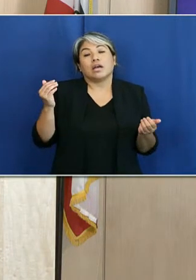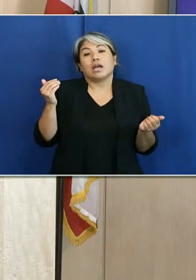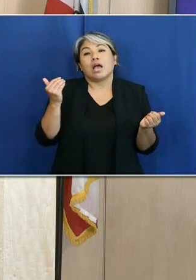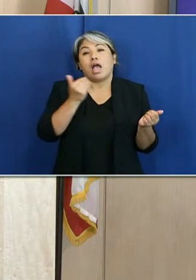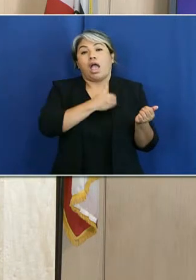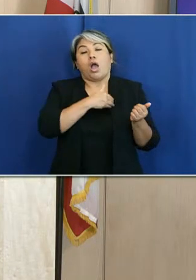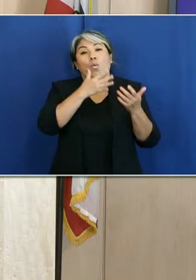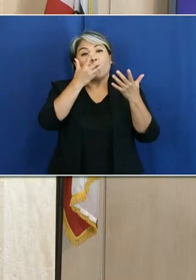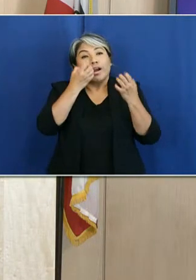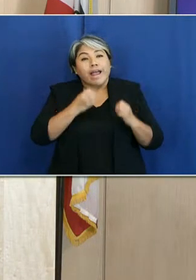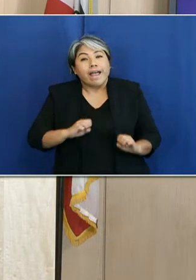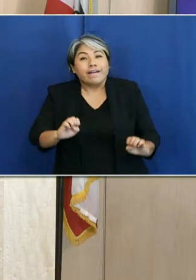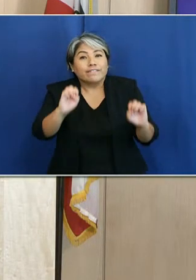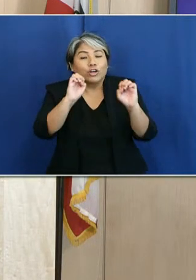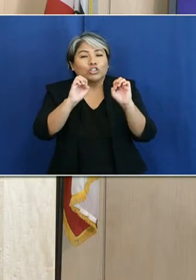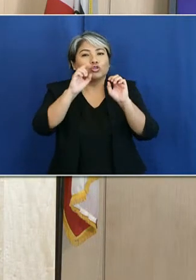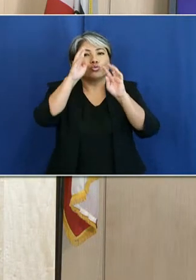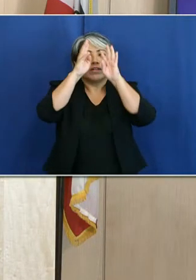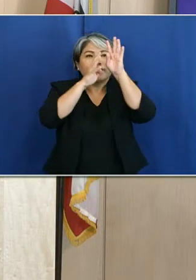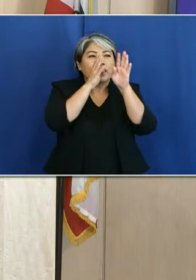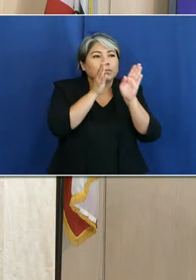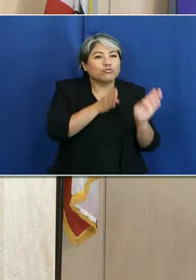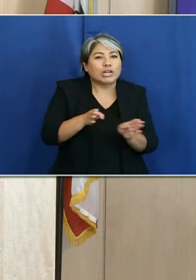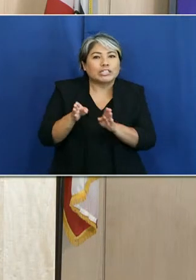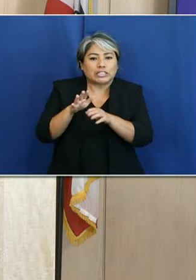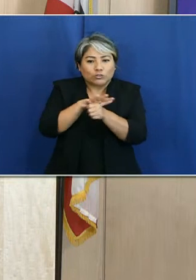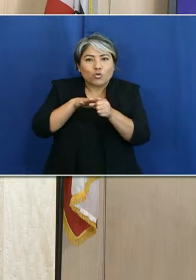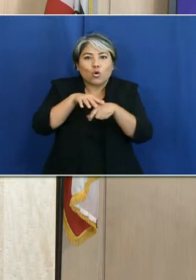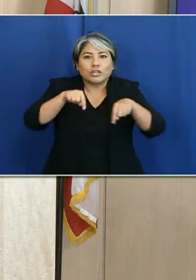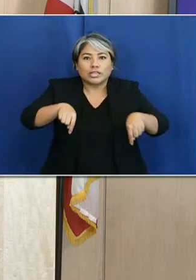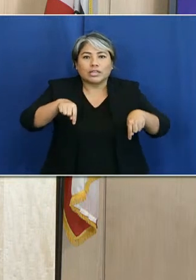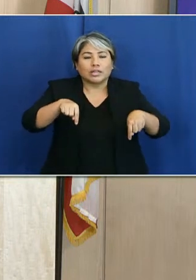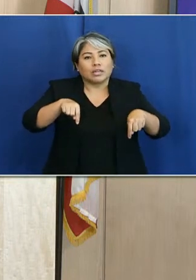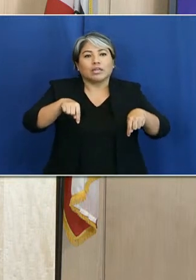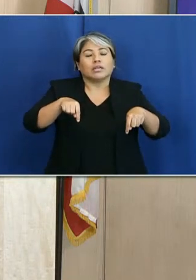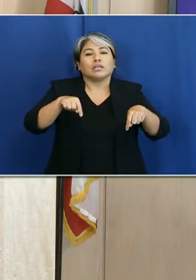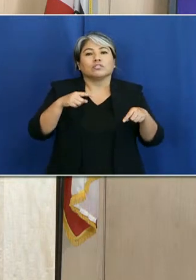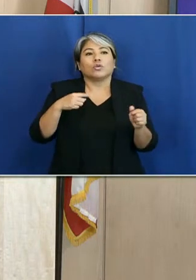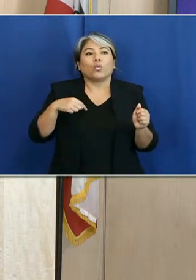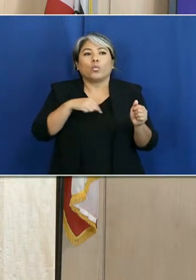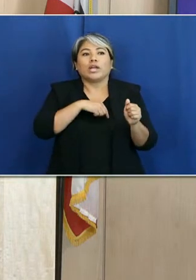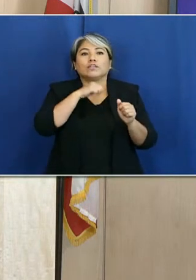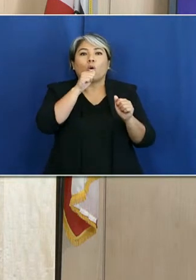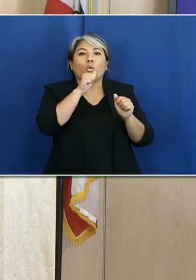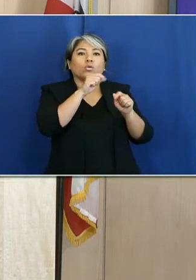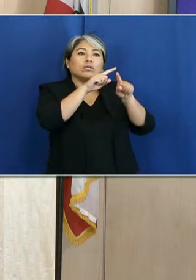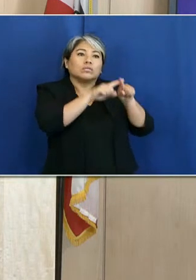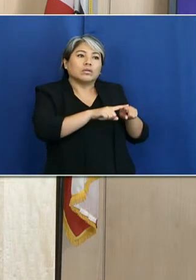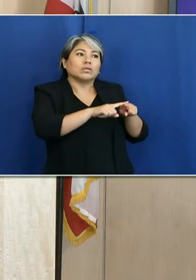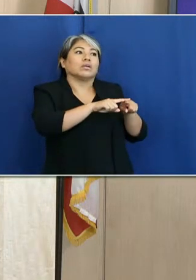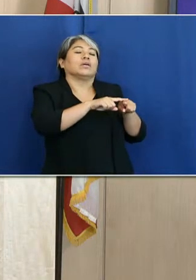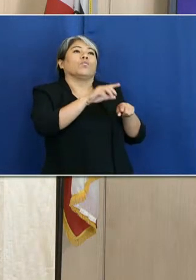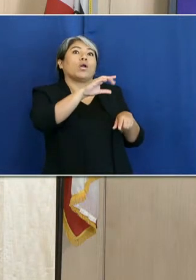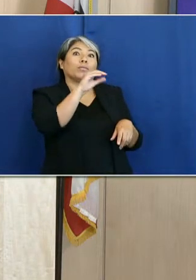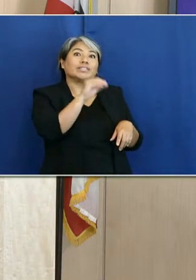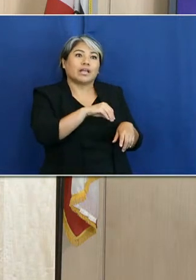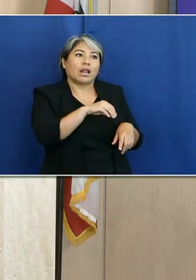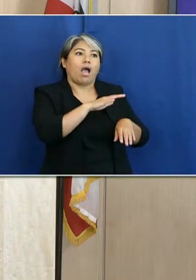our effort is just to develop strategies locally where we are not completely reliant on commercial